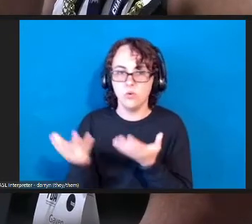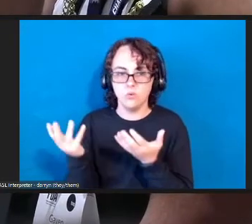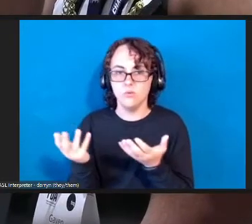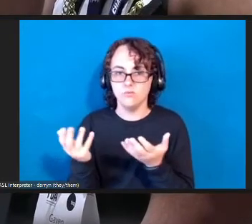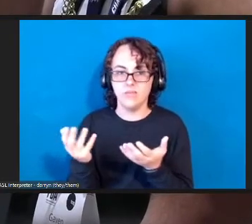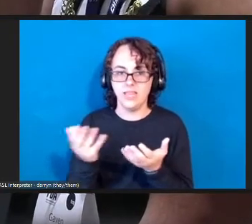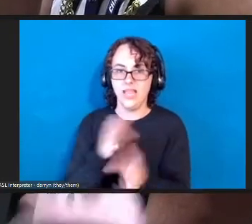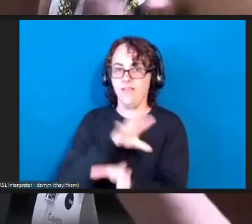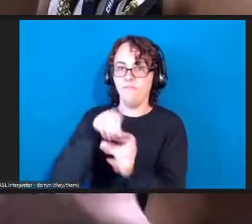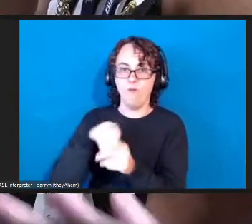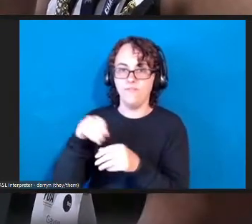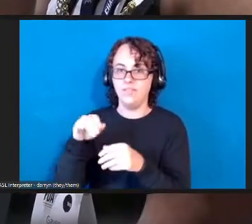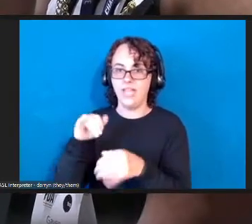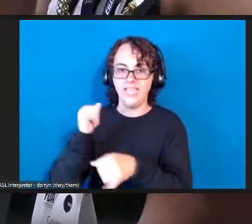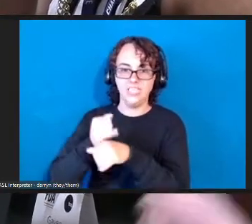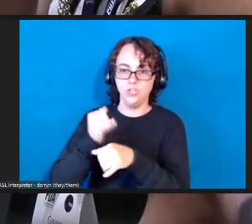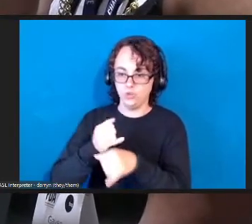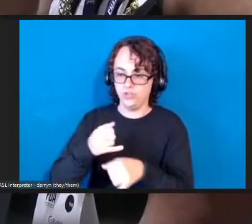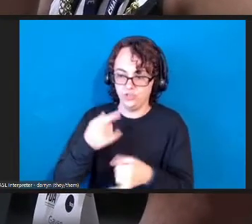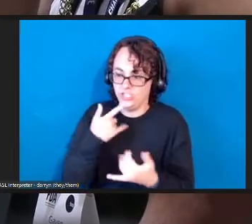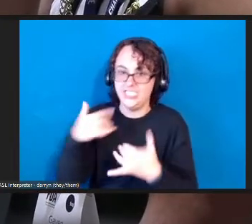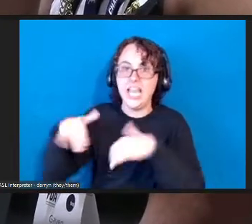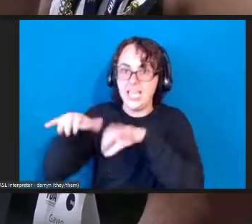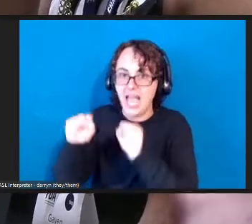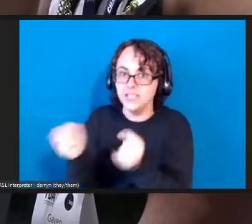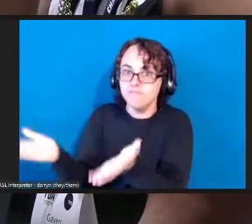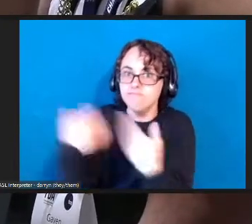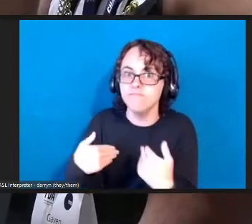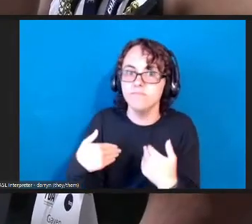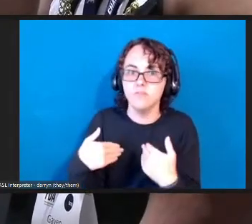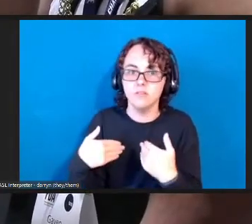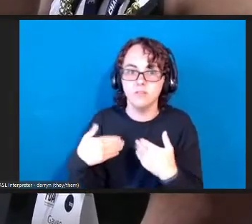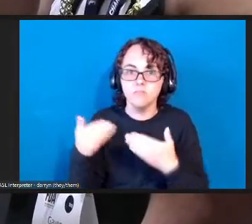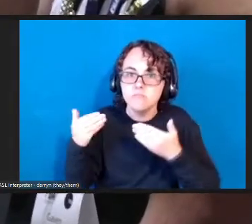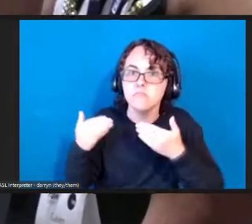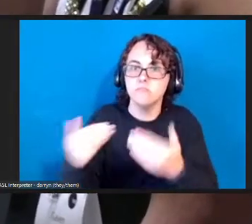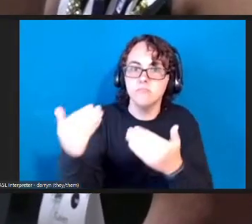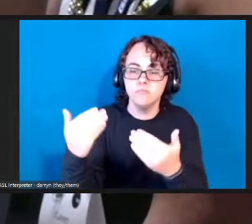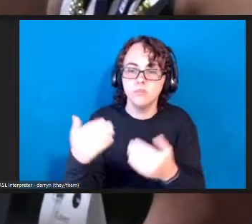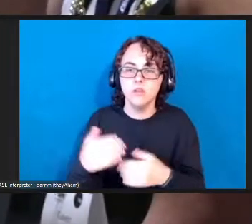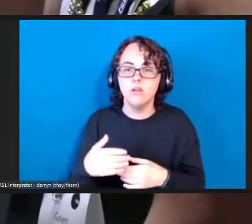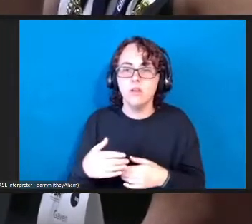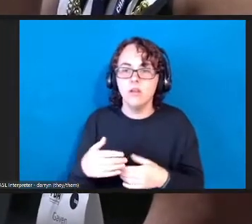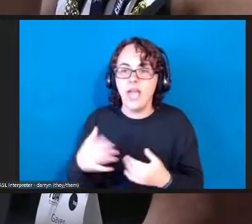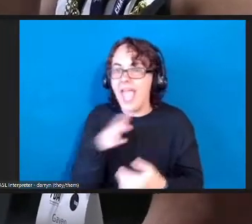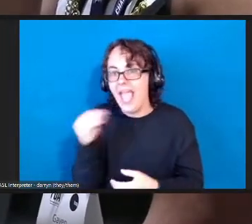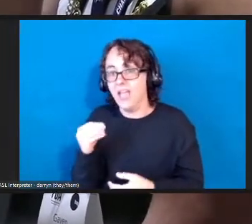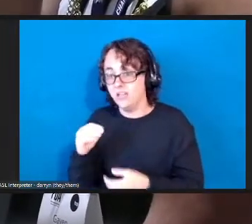And also working with Dane to say, can we pay people more money? Mm-hmm.